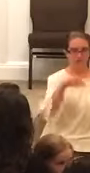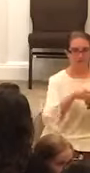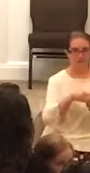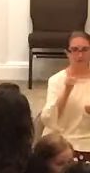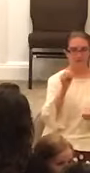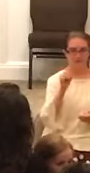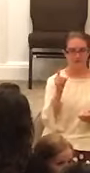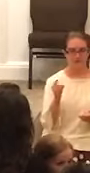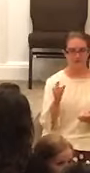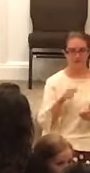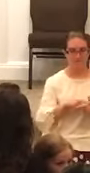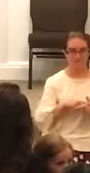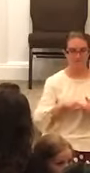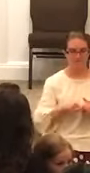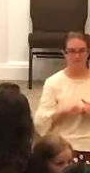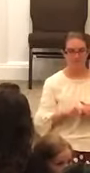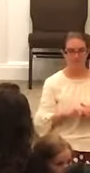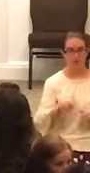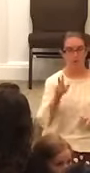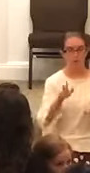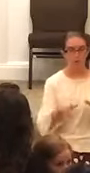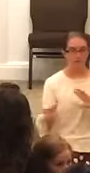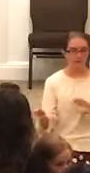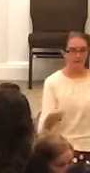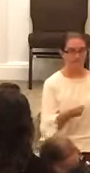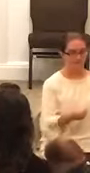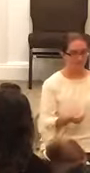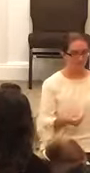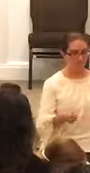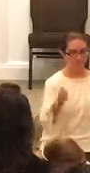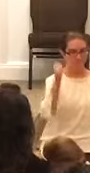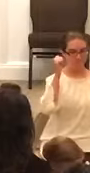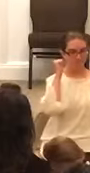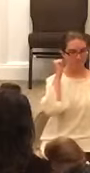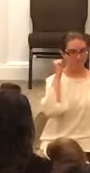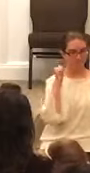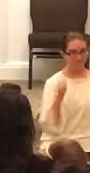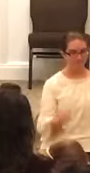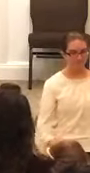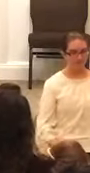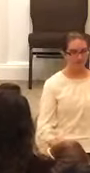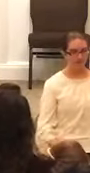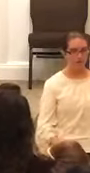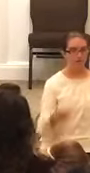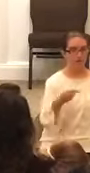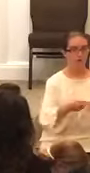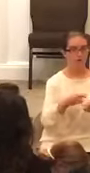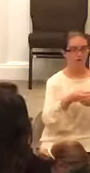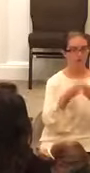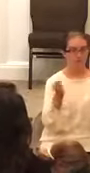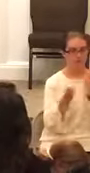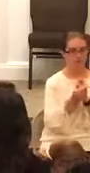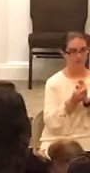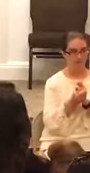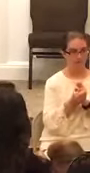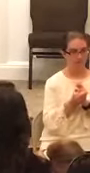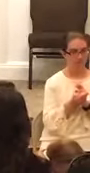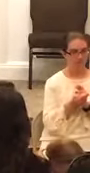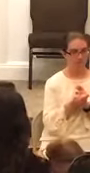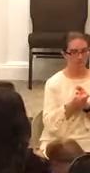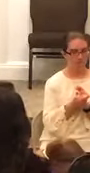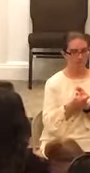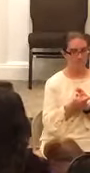then. It's walking away from it and leaving it behind you. That's called repentance.